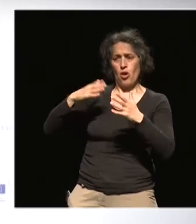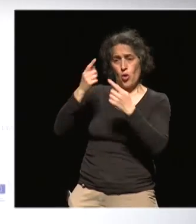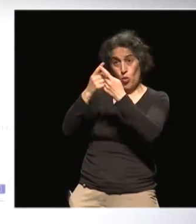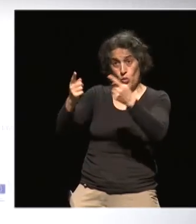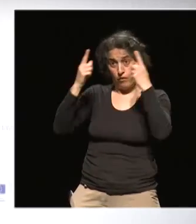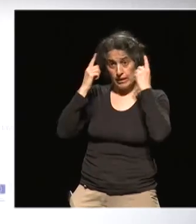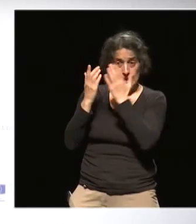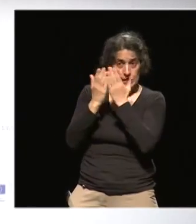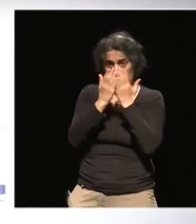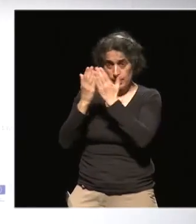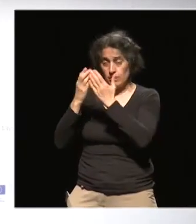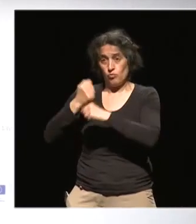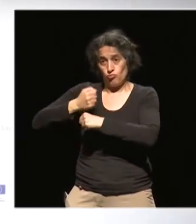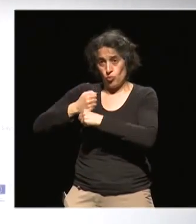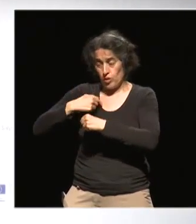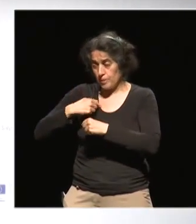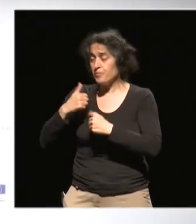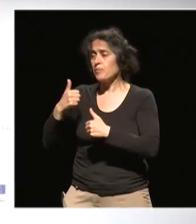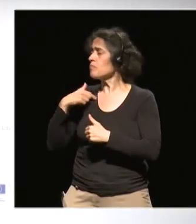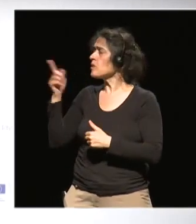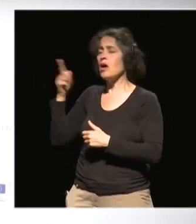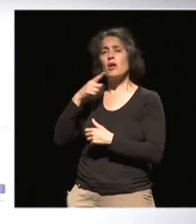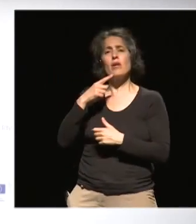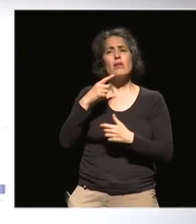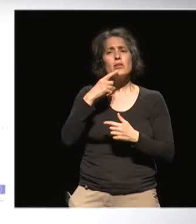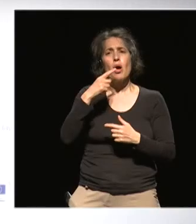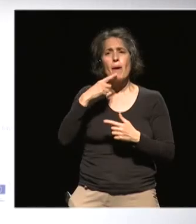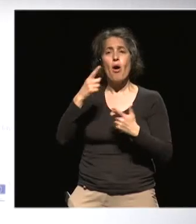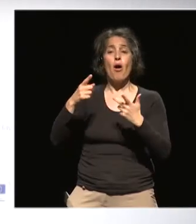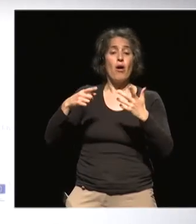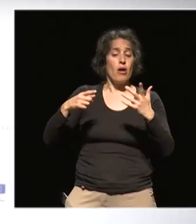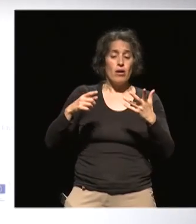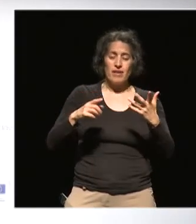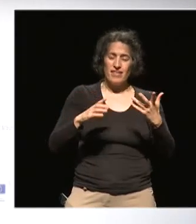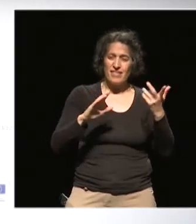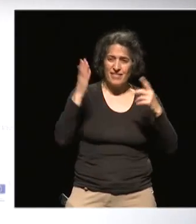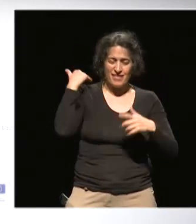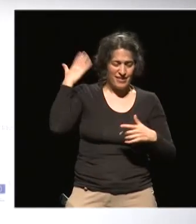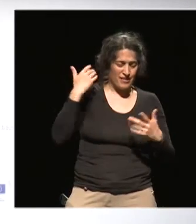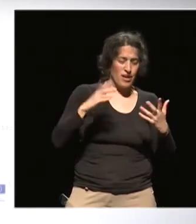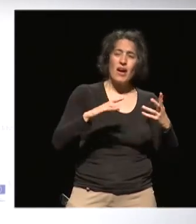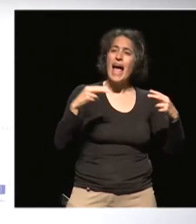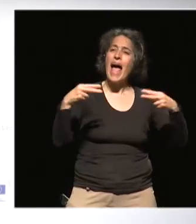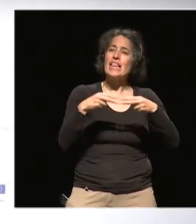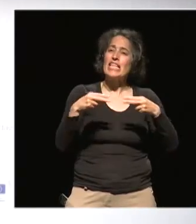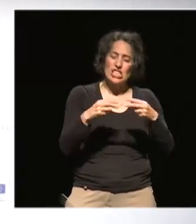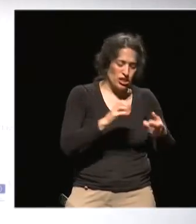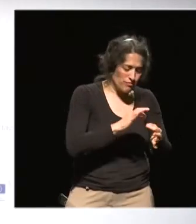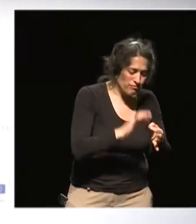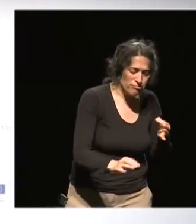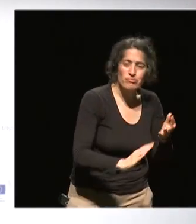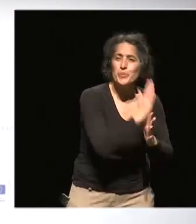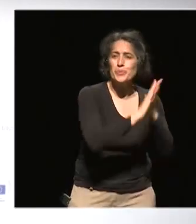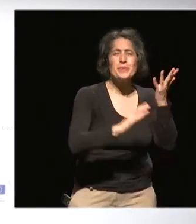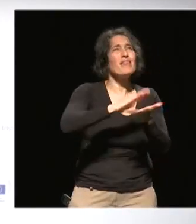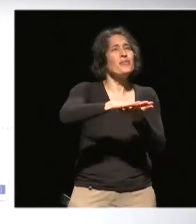green technologies. I'm surprised that we don't scream that we won't make it. We won't make